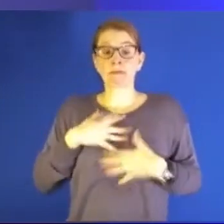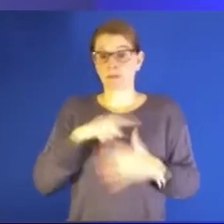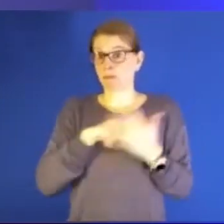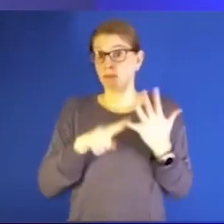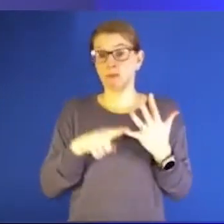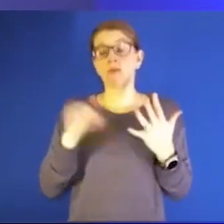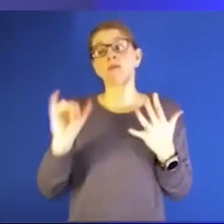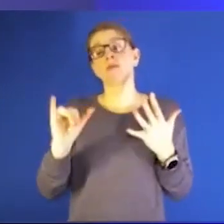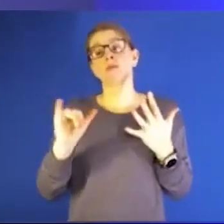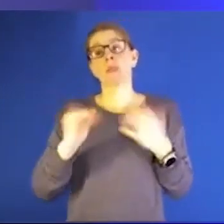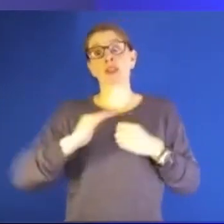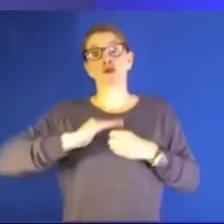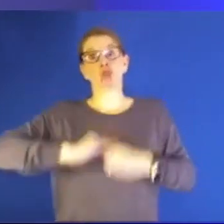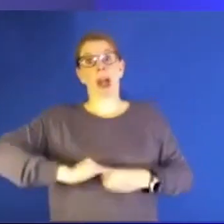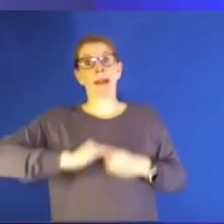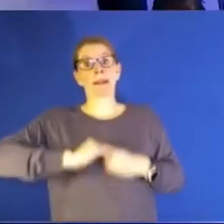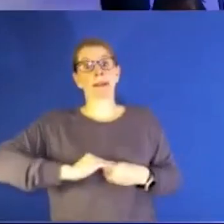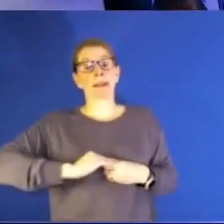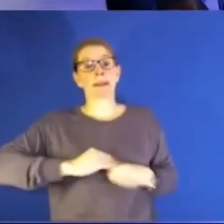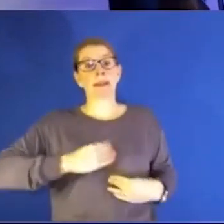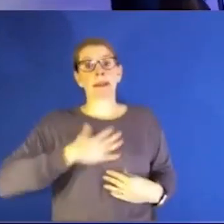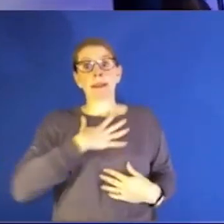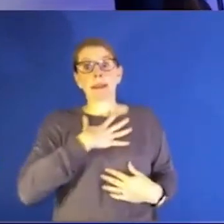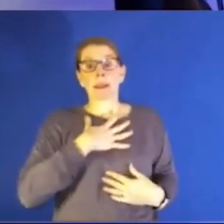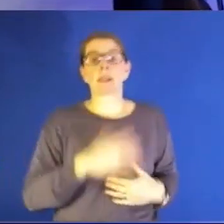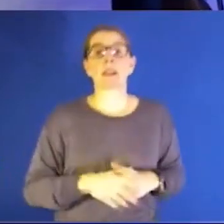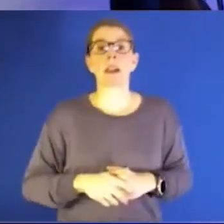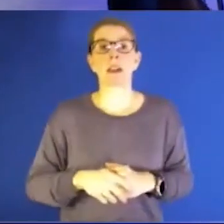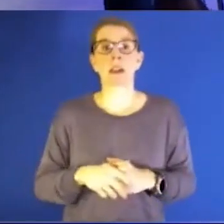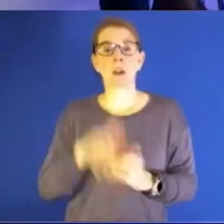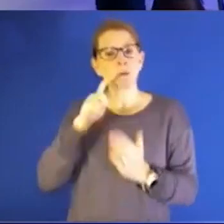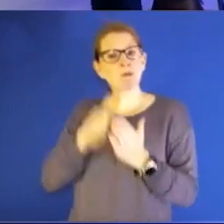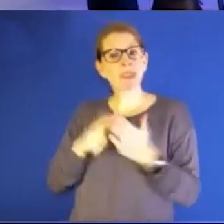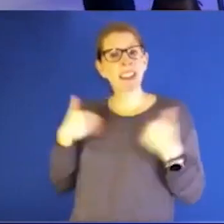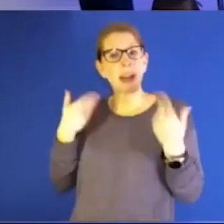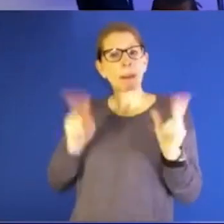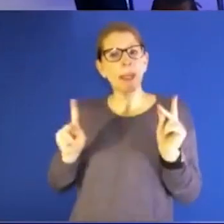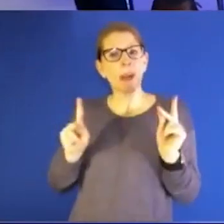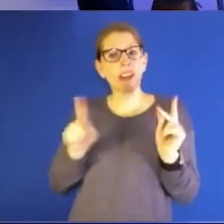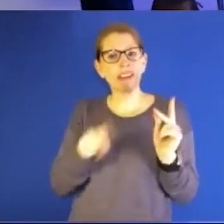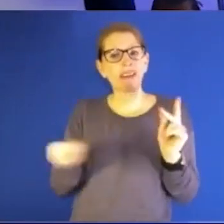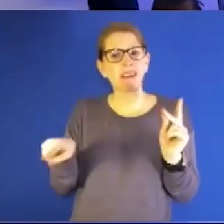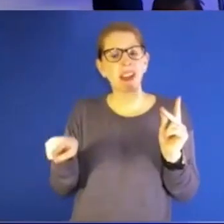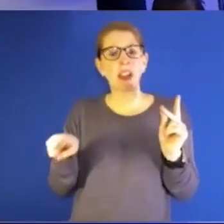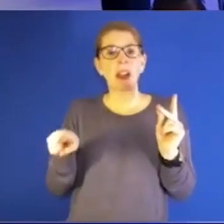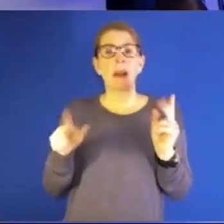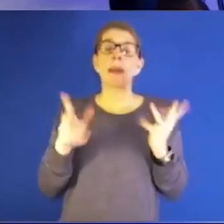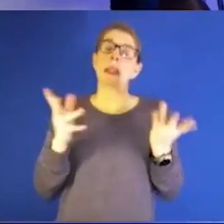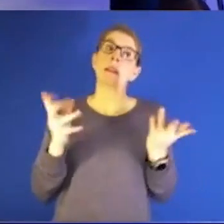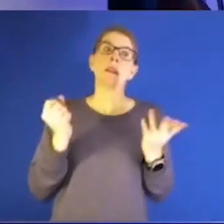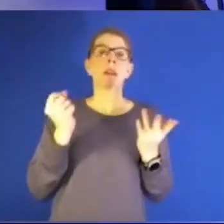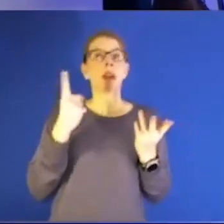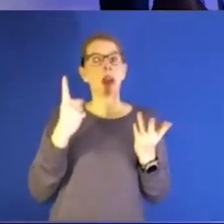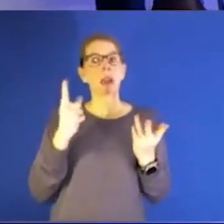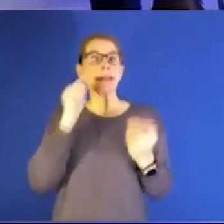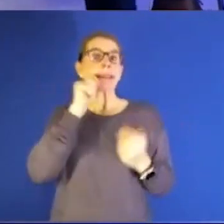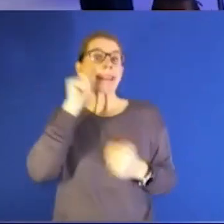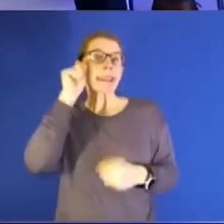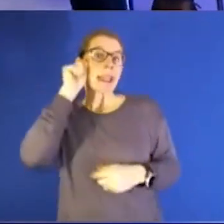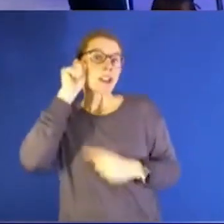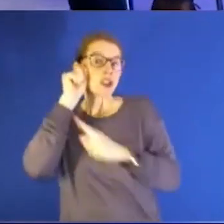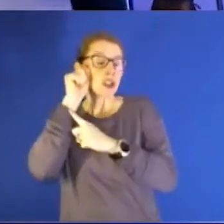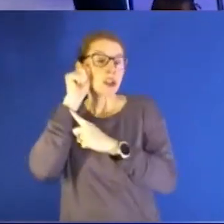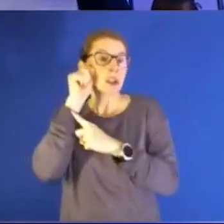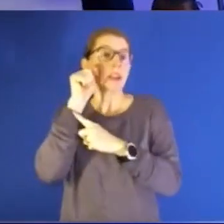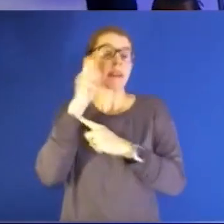to develop this type of stress cardiomyopathy. Have you ever seen this in young people? I mean, who does. doesn't experience heartbreak like teenagers? They're just more resilient. I think they